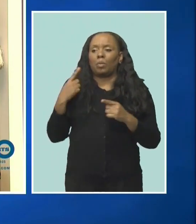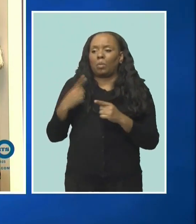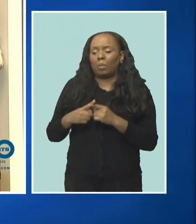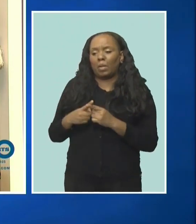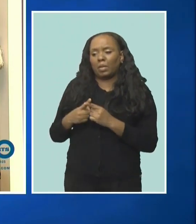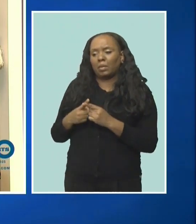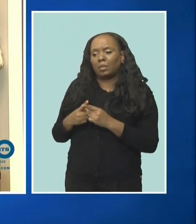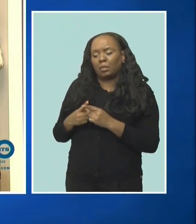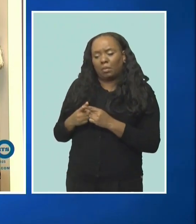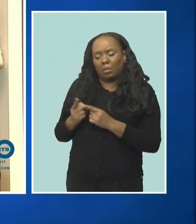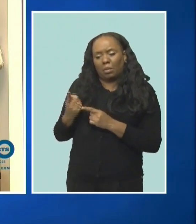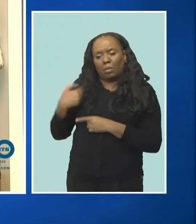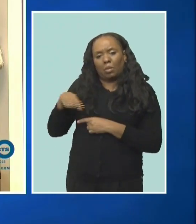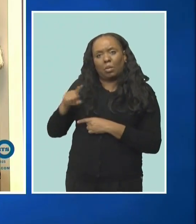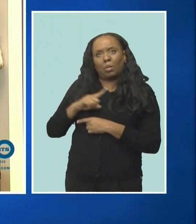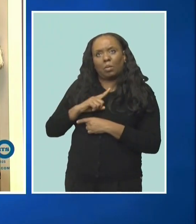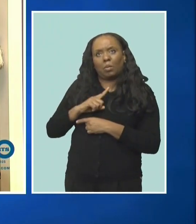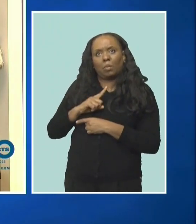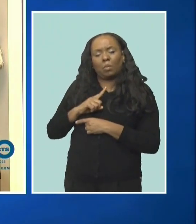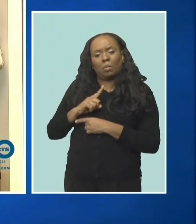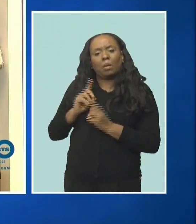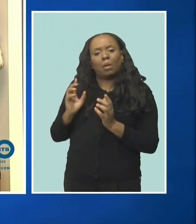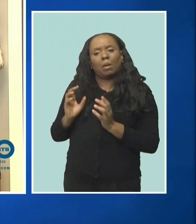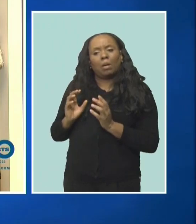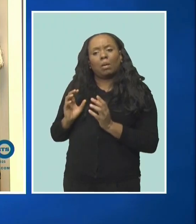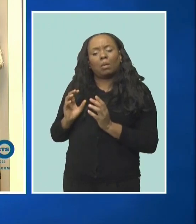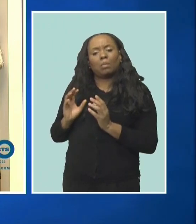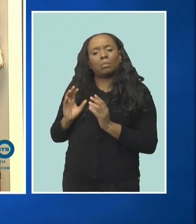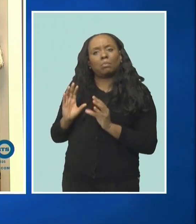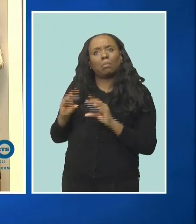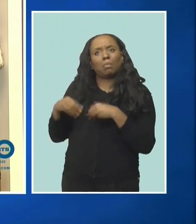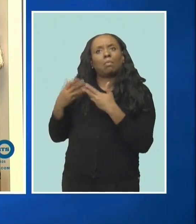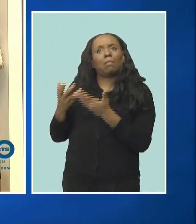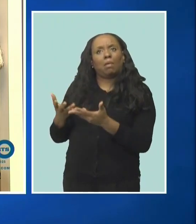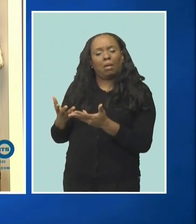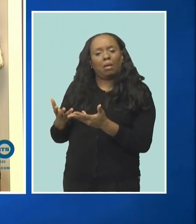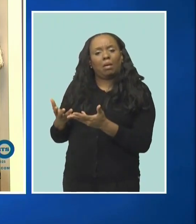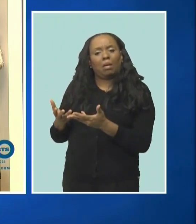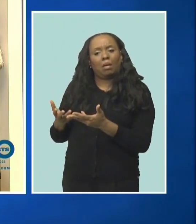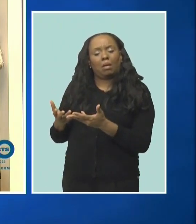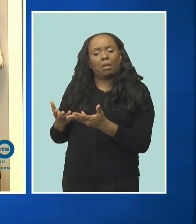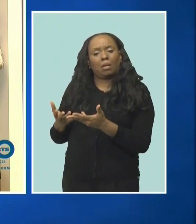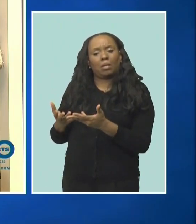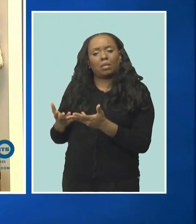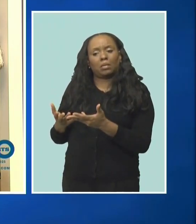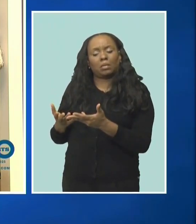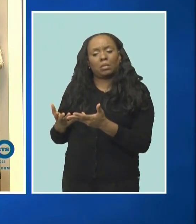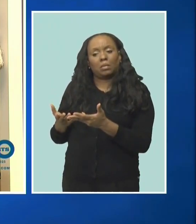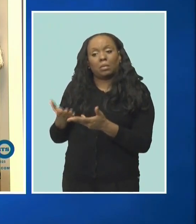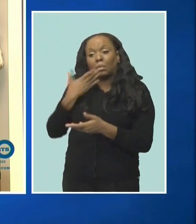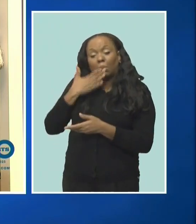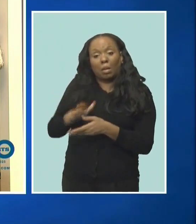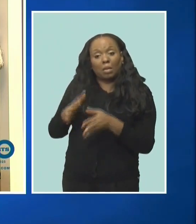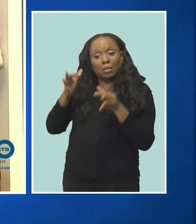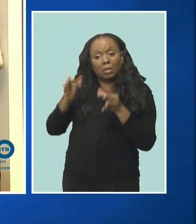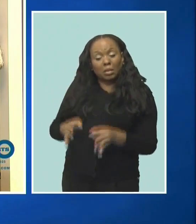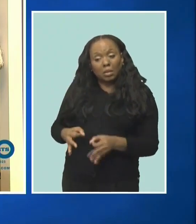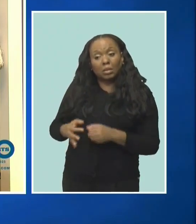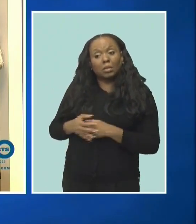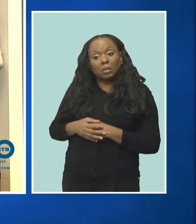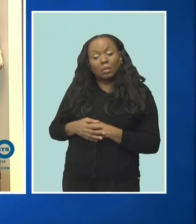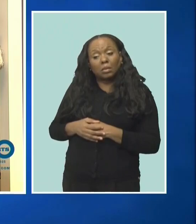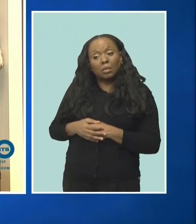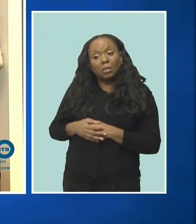children early to these types of decisions, then it means they take them over themselves, you know? So we're actually empowering